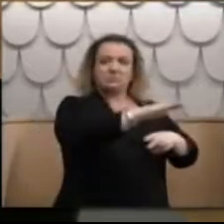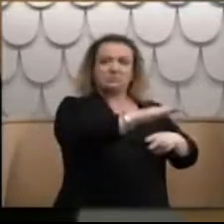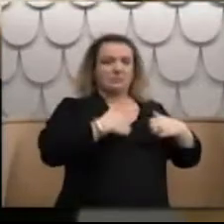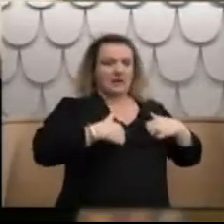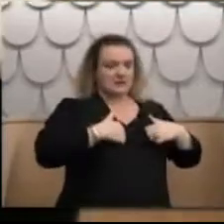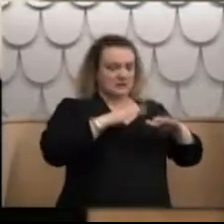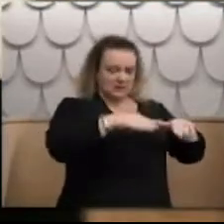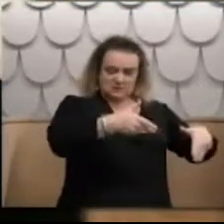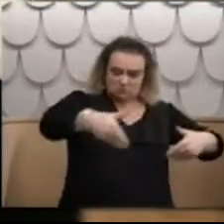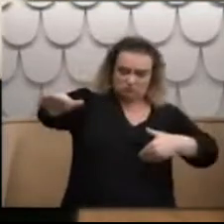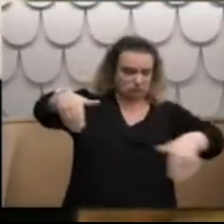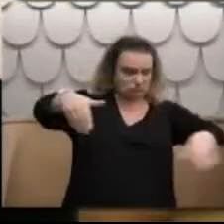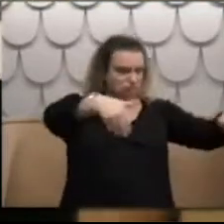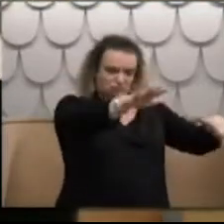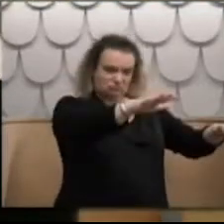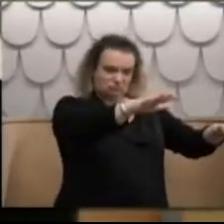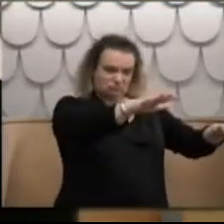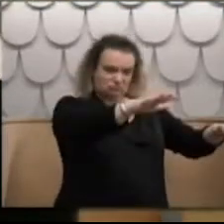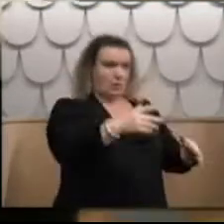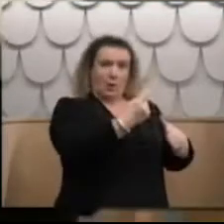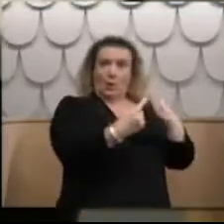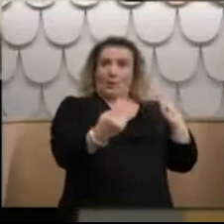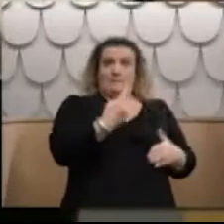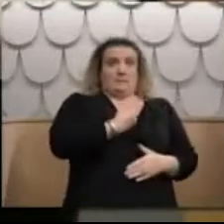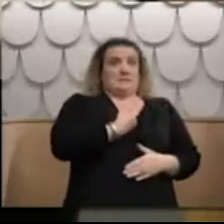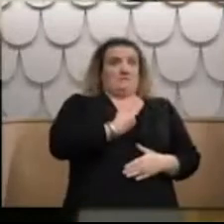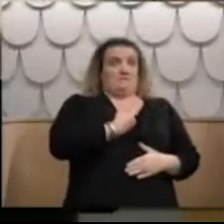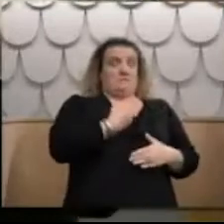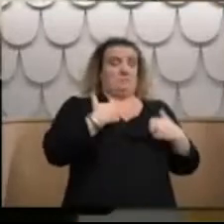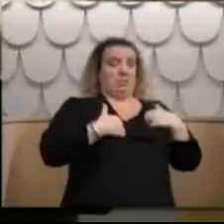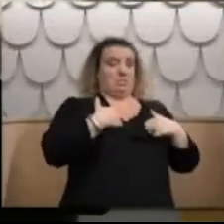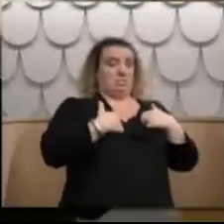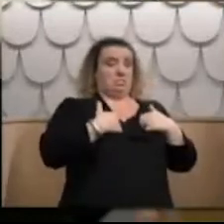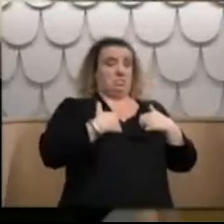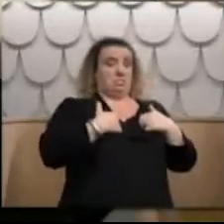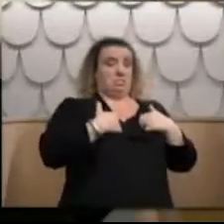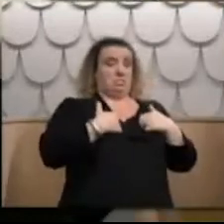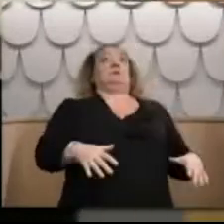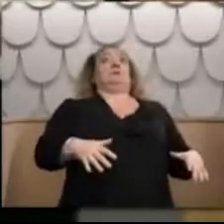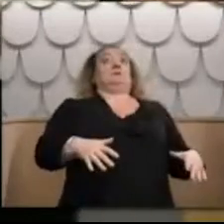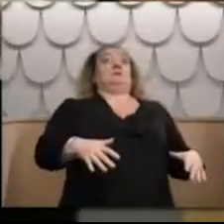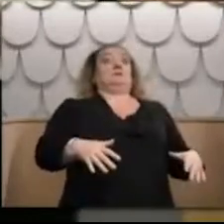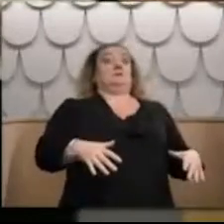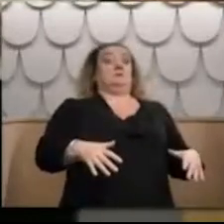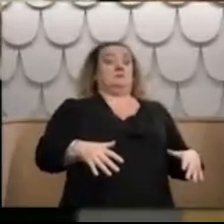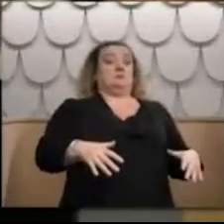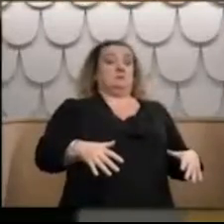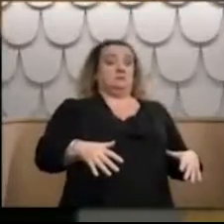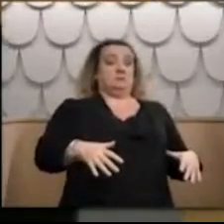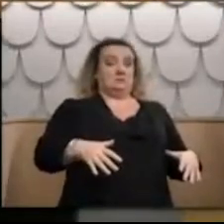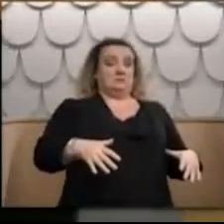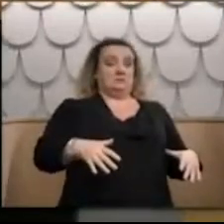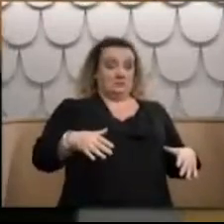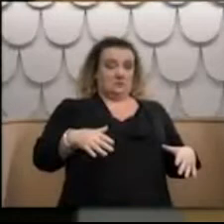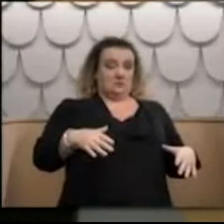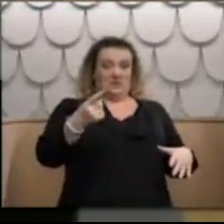the bathroom area, and I was in the bath, and I come up like that, and he come and held his grab